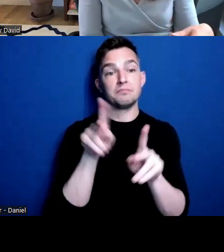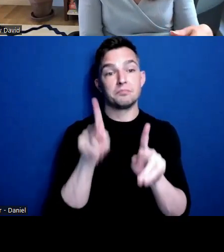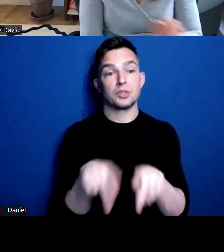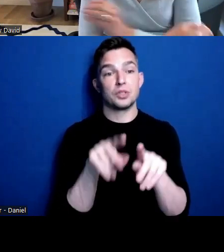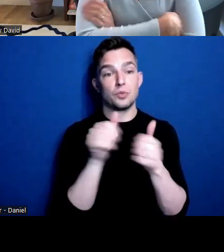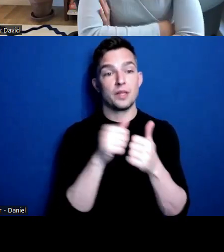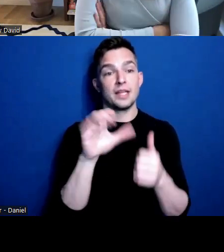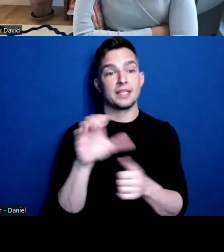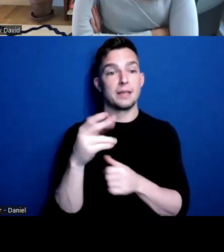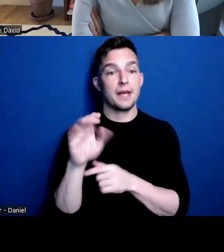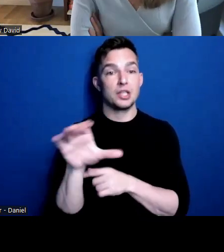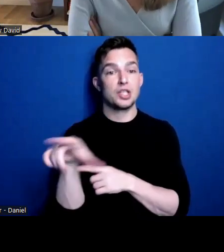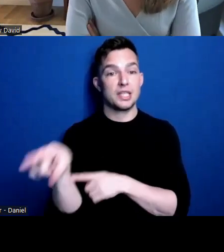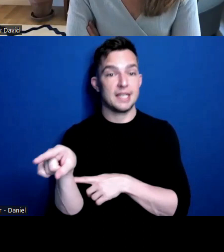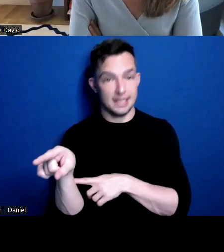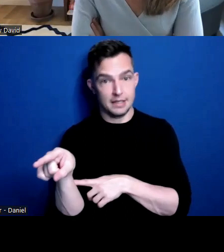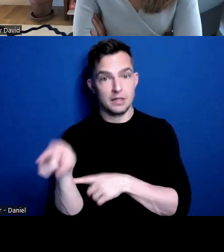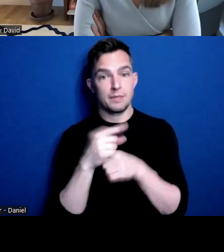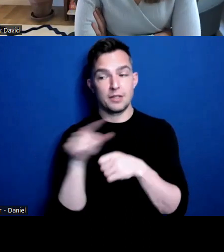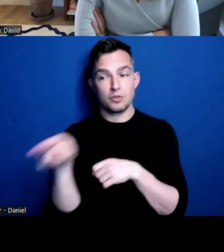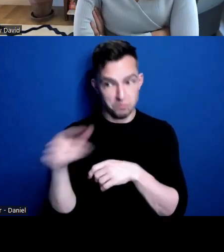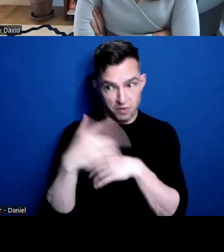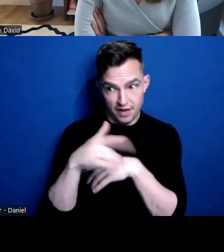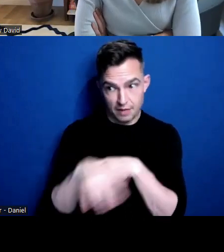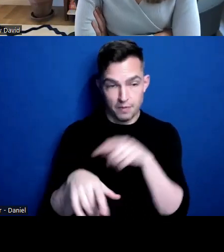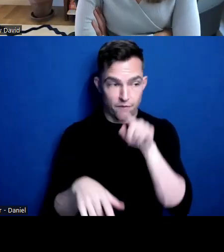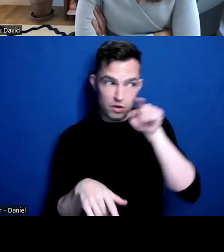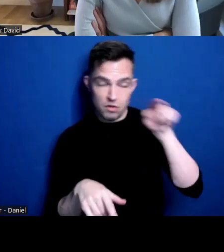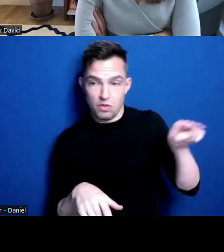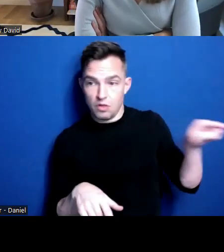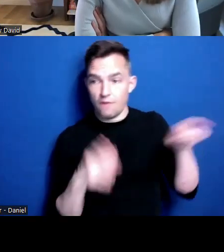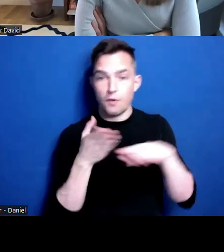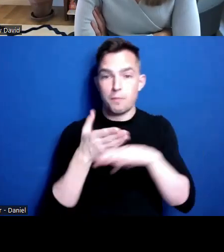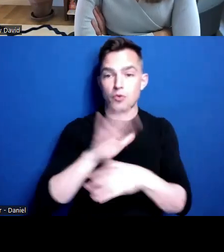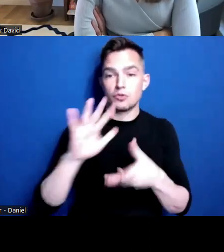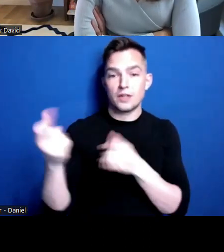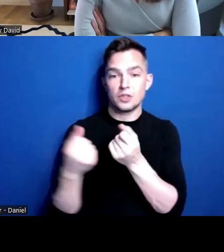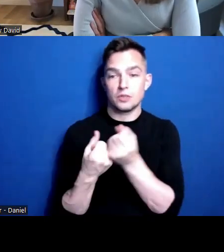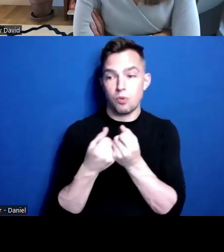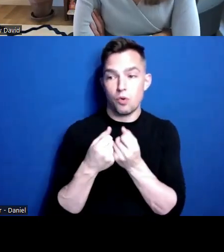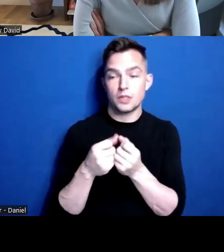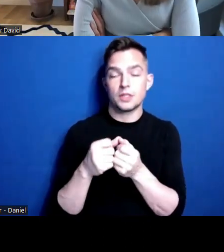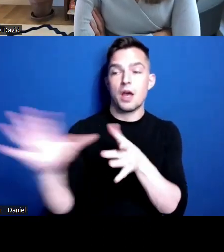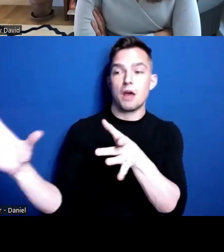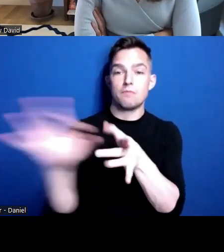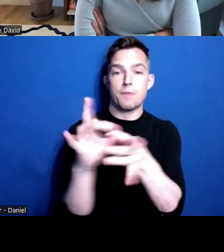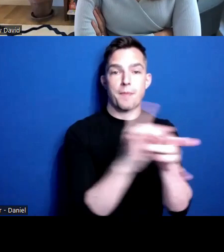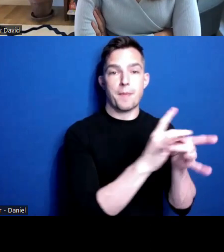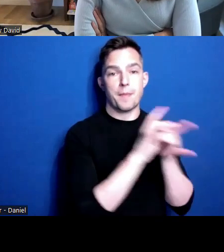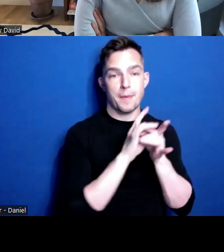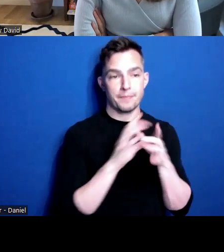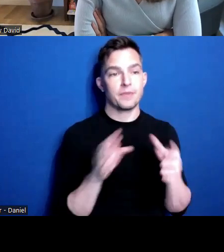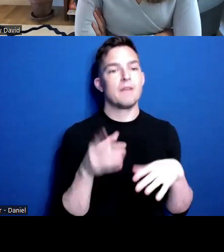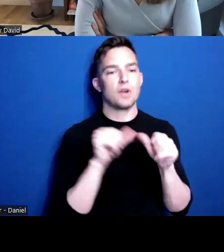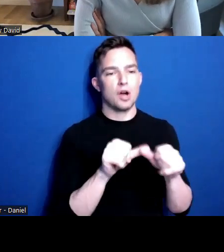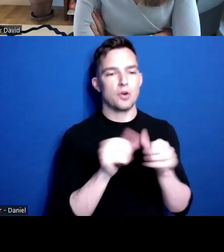that the CCBHC is available to those individuals for post-crisis support, for ongoing services, and